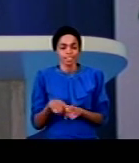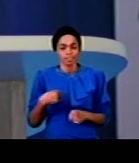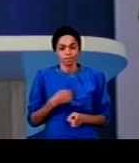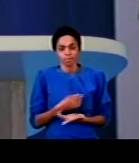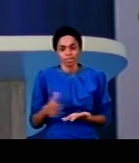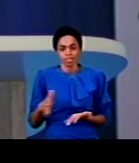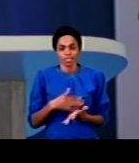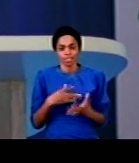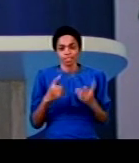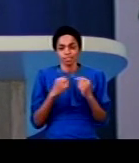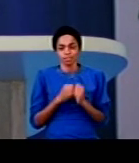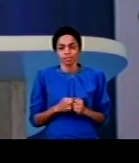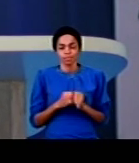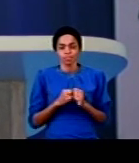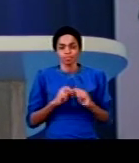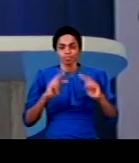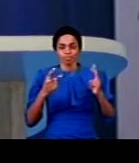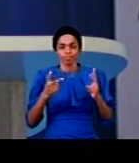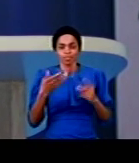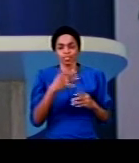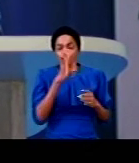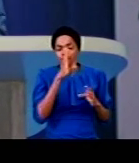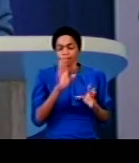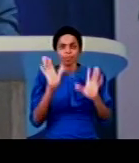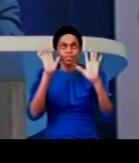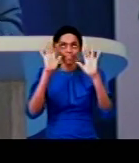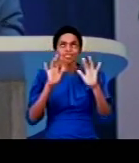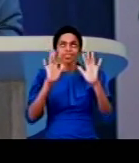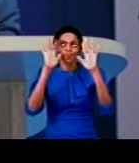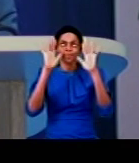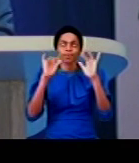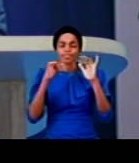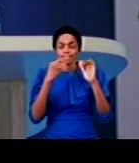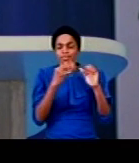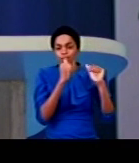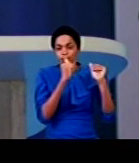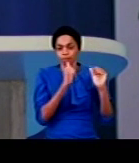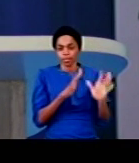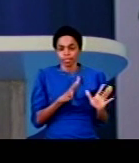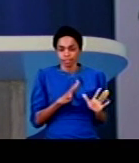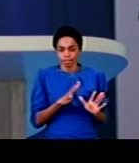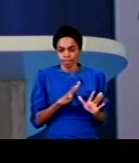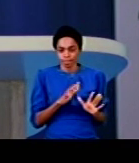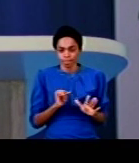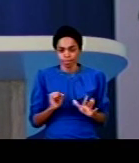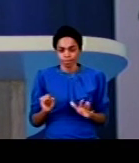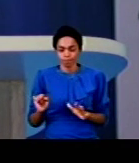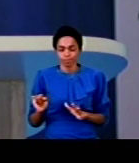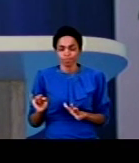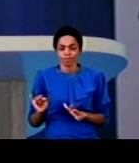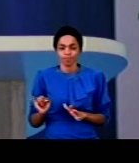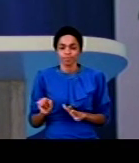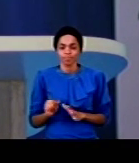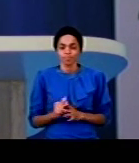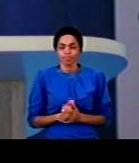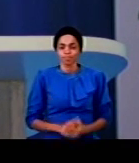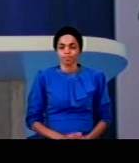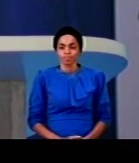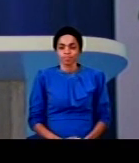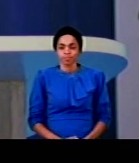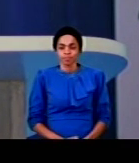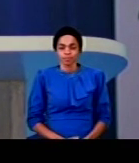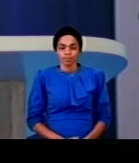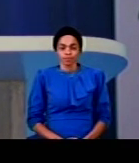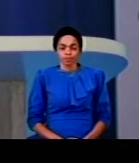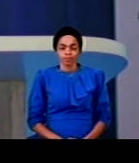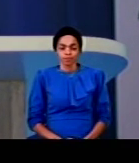of blessing. This is the promise of love. There shall be seasons refreshing,